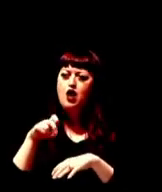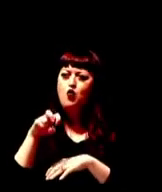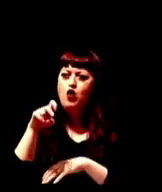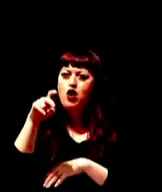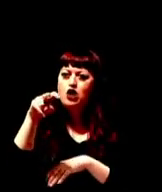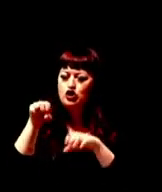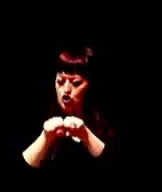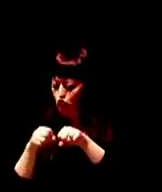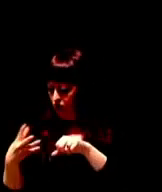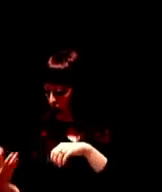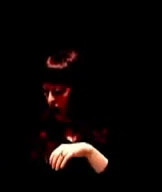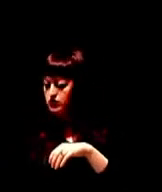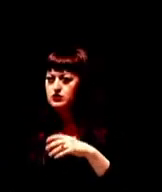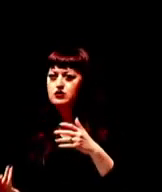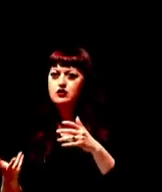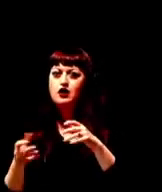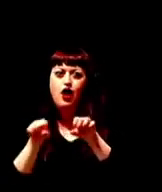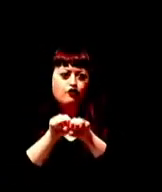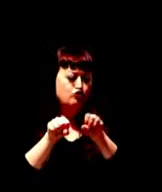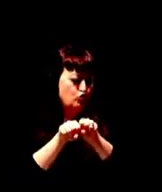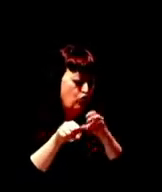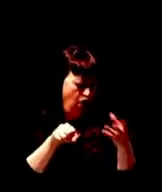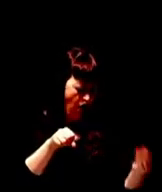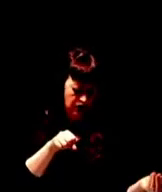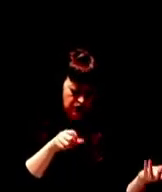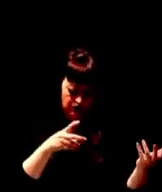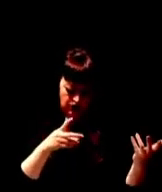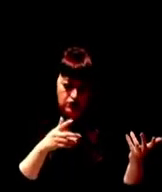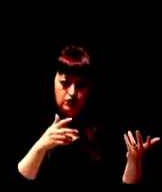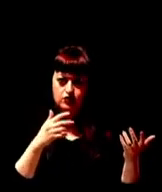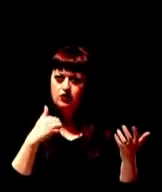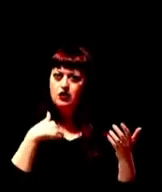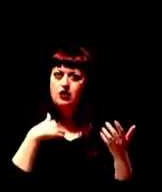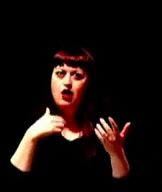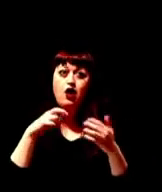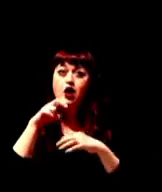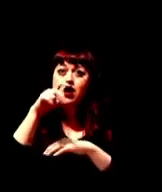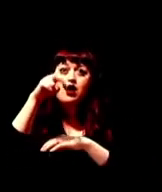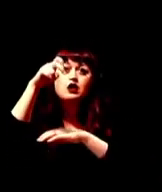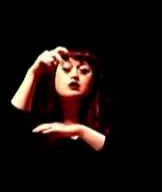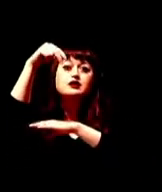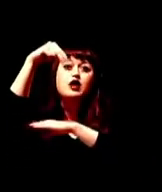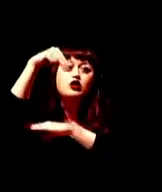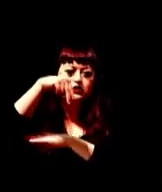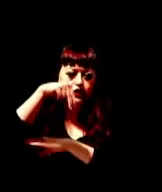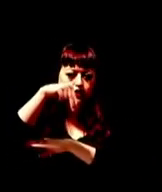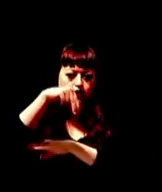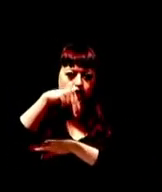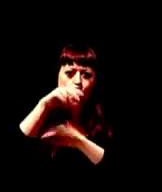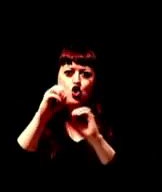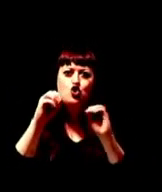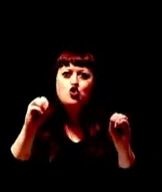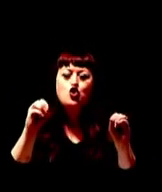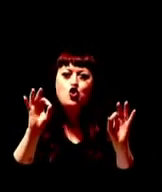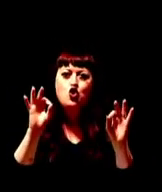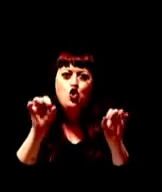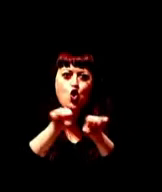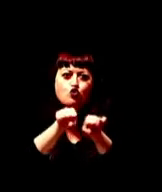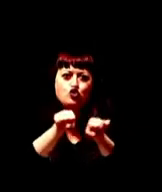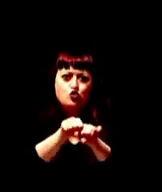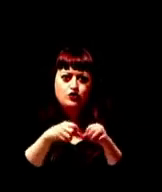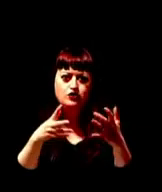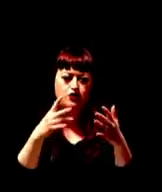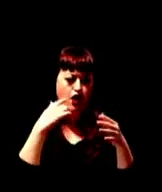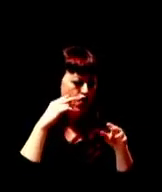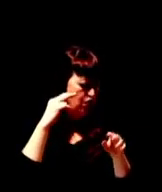one shoe, and then the other. And next thing I know, I'm standing at the top of the stairs barefoot. And